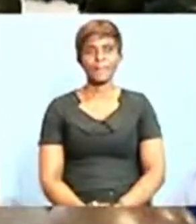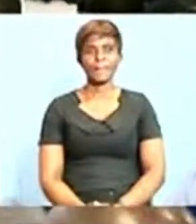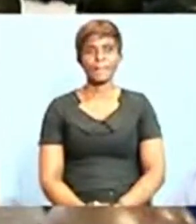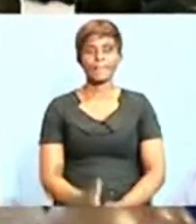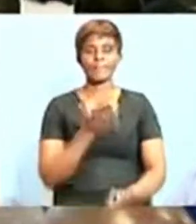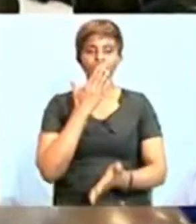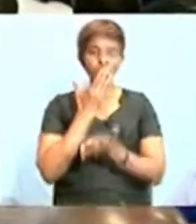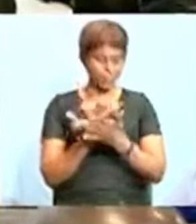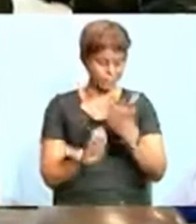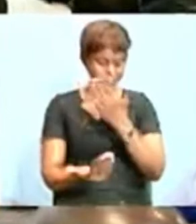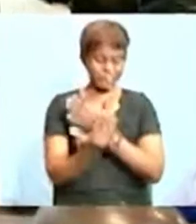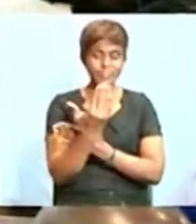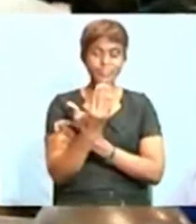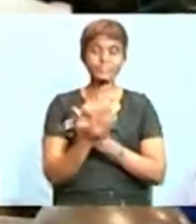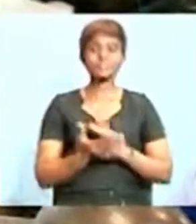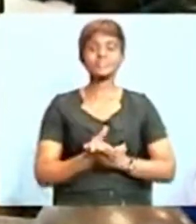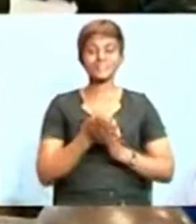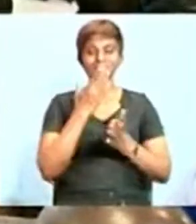Good morning.